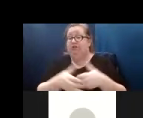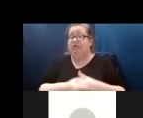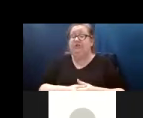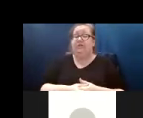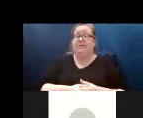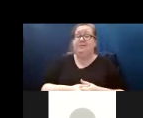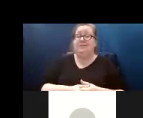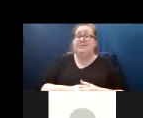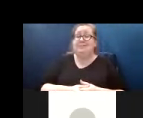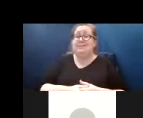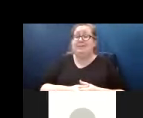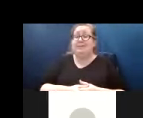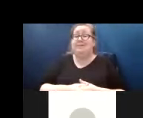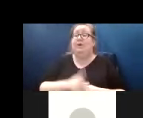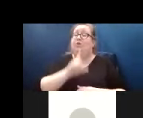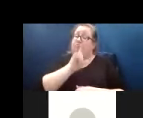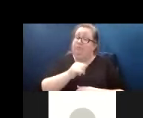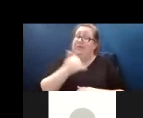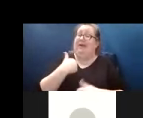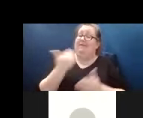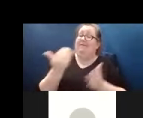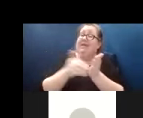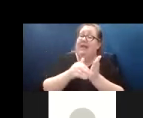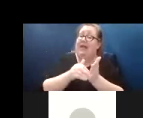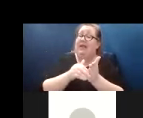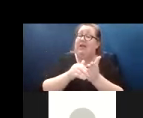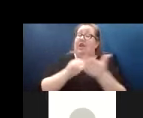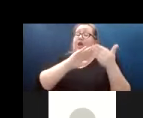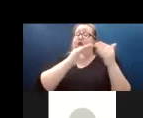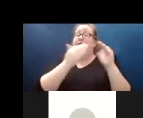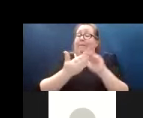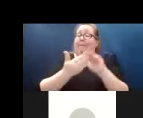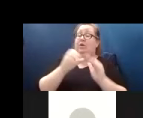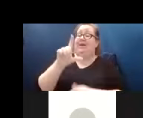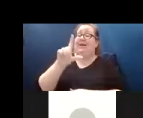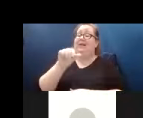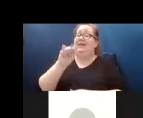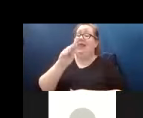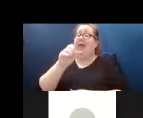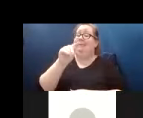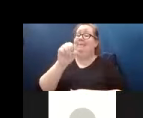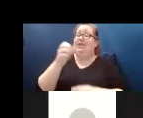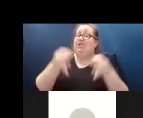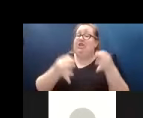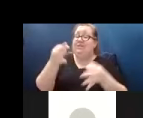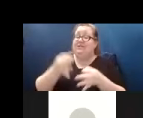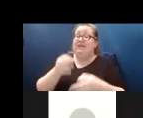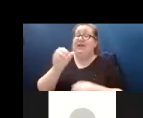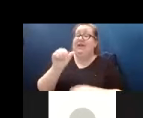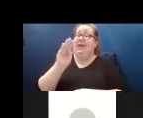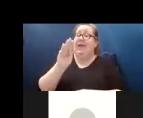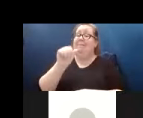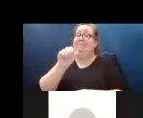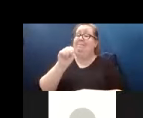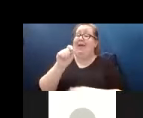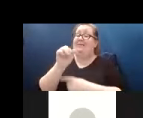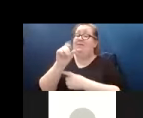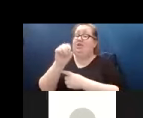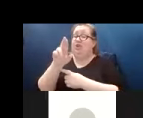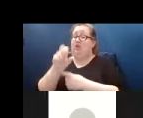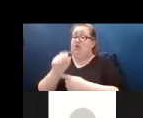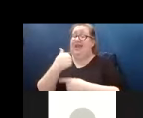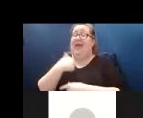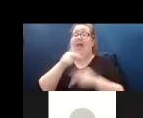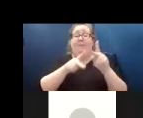Really have, again, those community climate justice ambassadors to do a lot of the outreach, to have people from